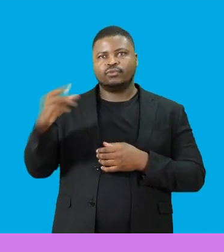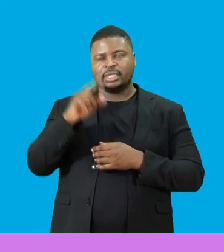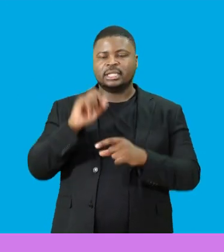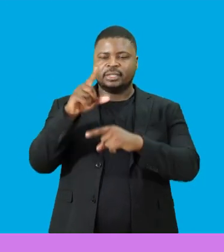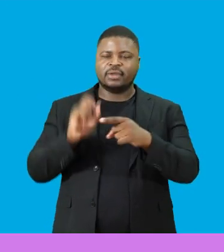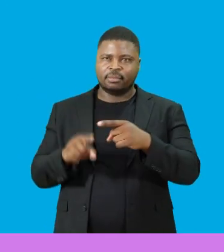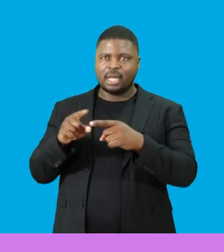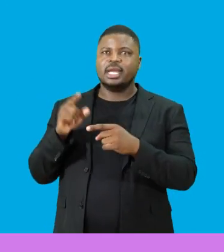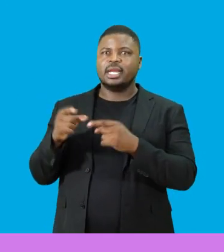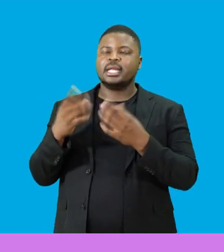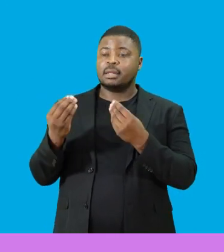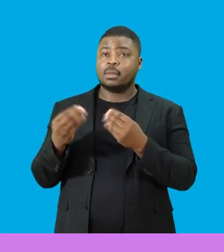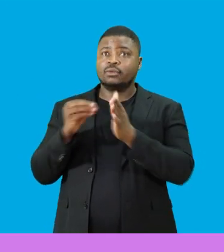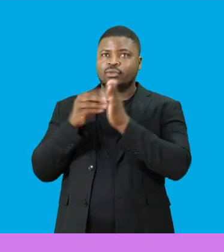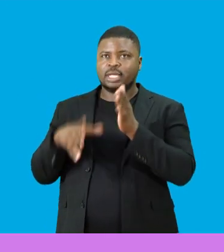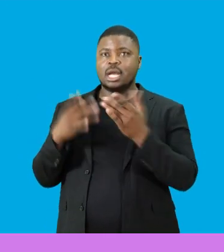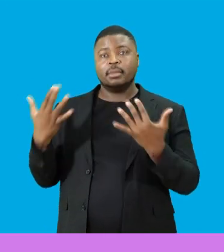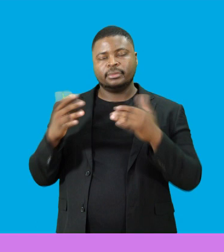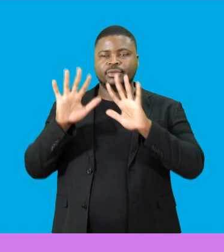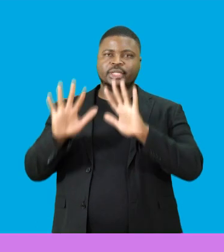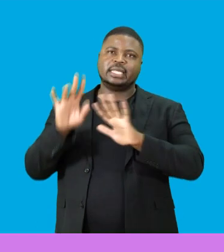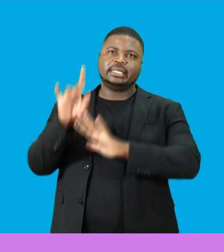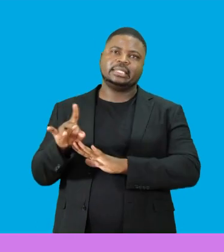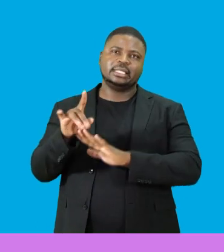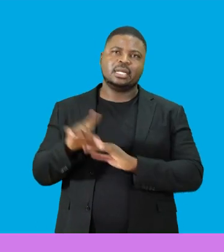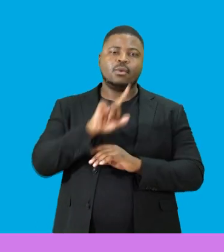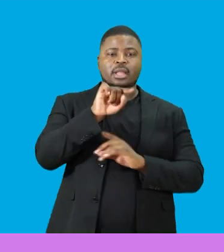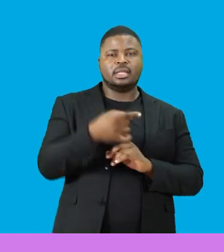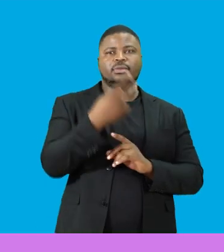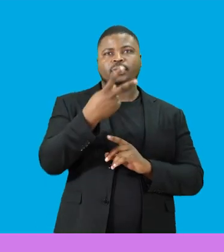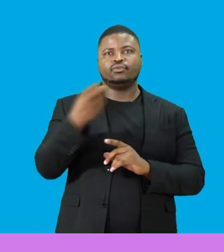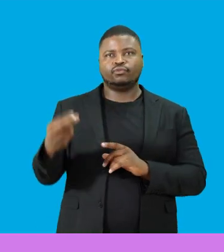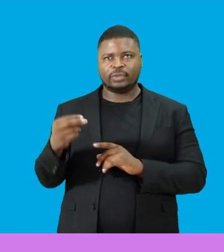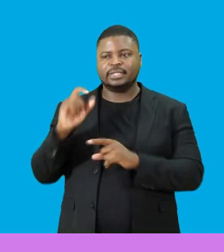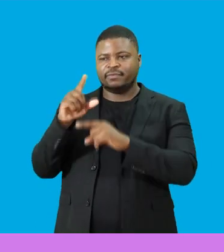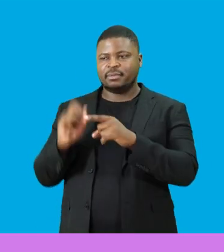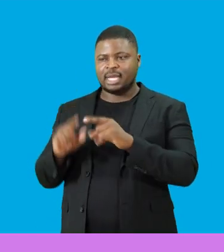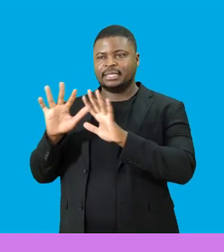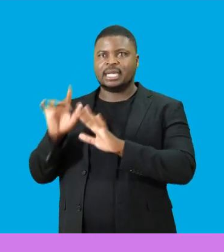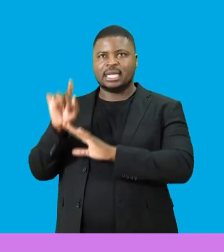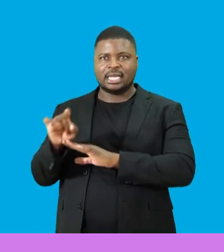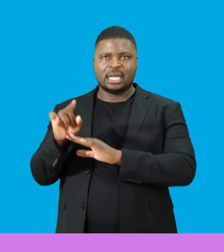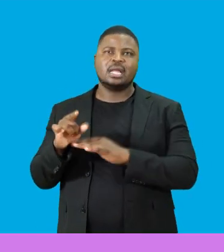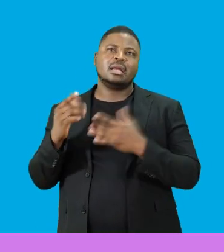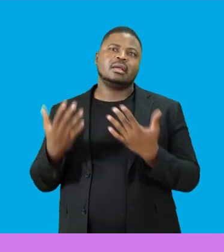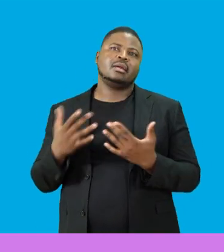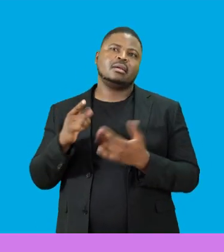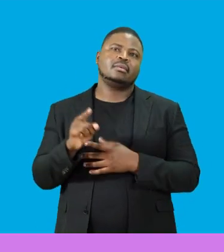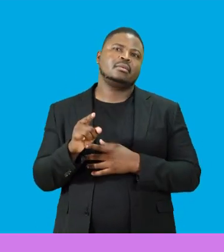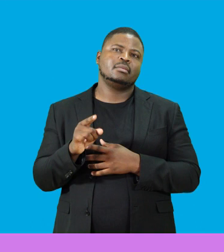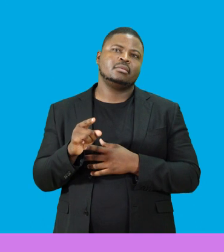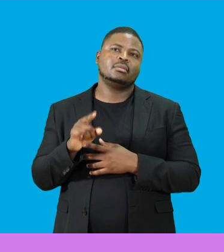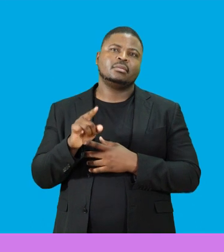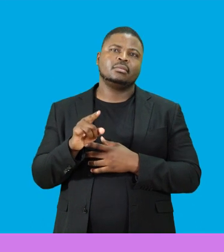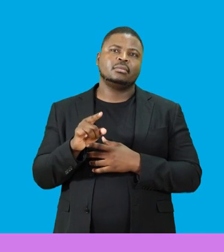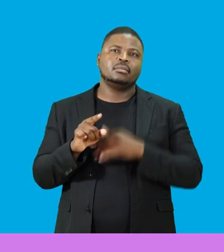1,200 divided by the number of learners, which is 10. What is 1,200 divided by the number of learners? This you can also do manually,